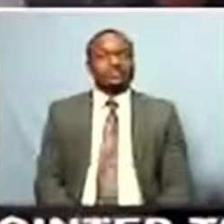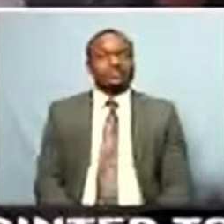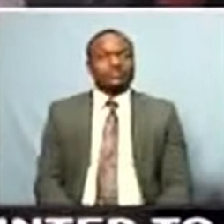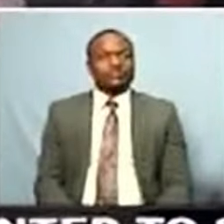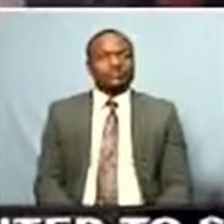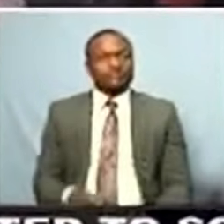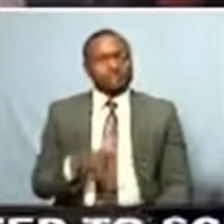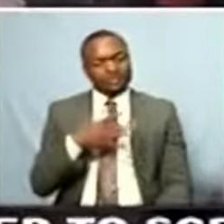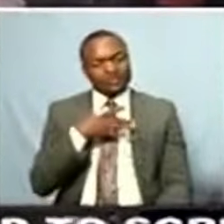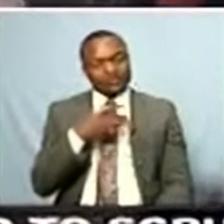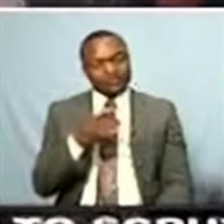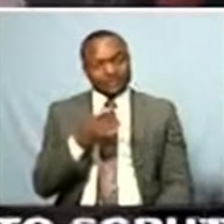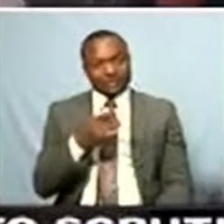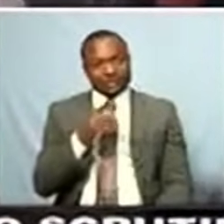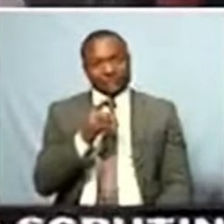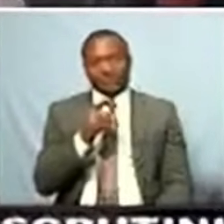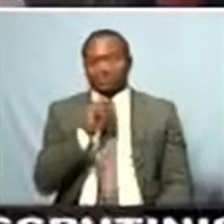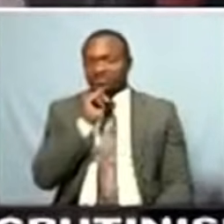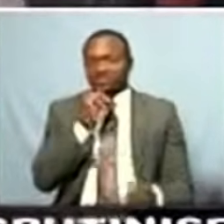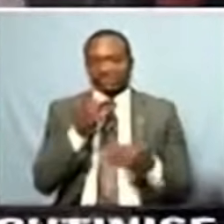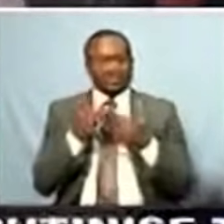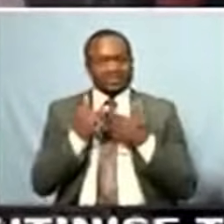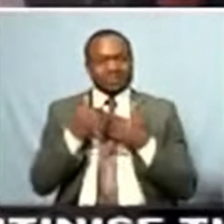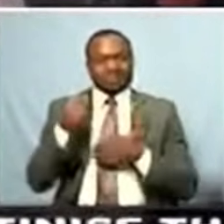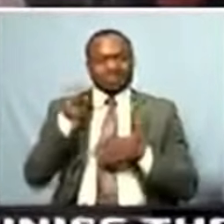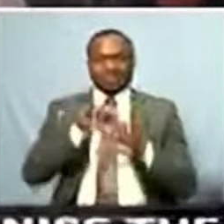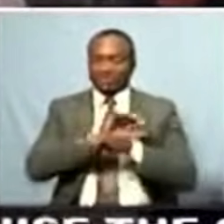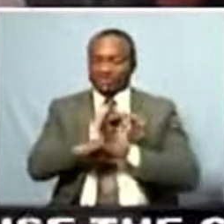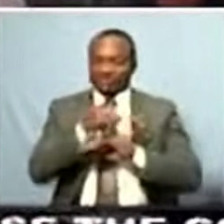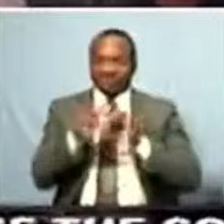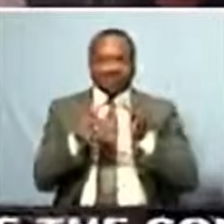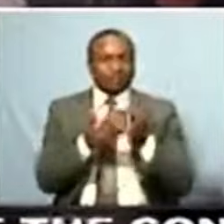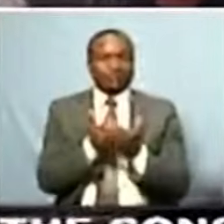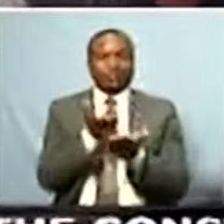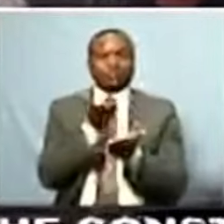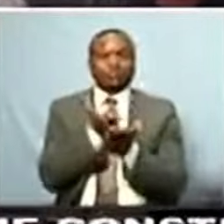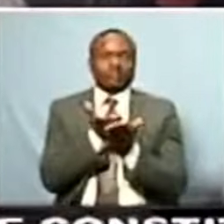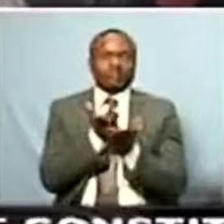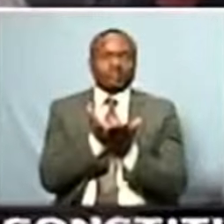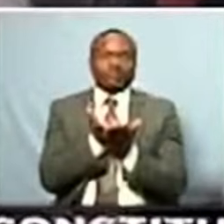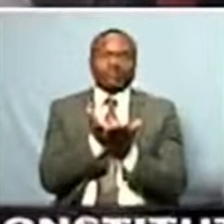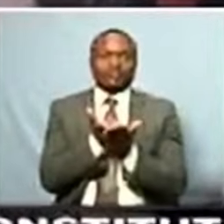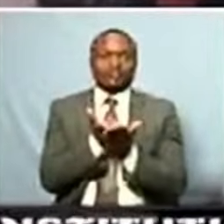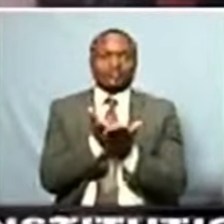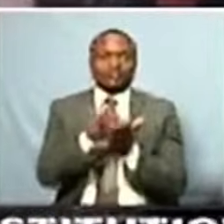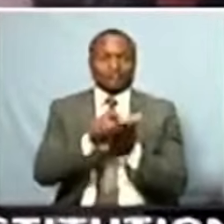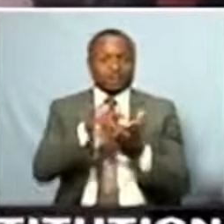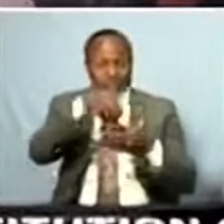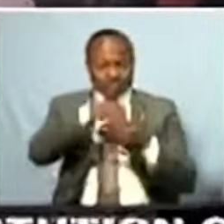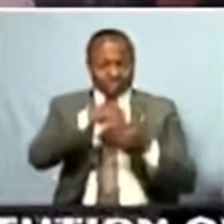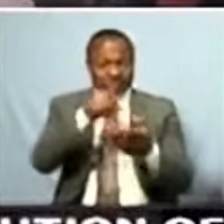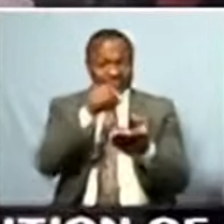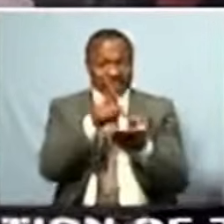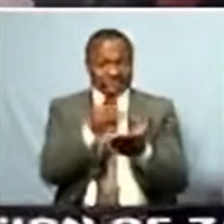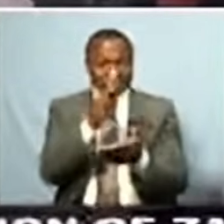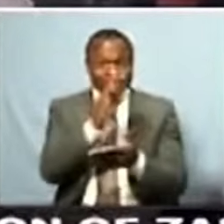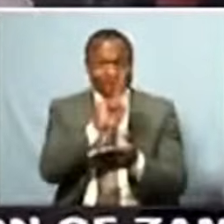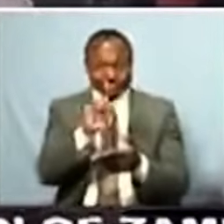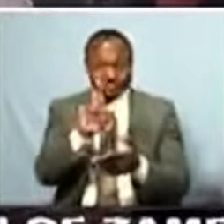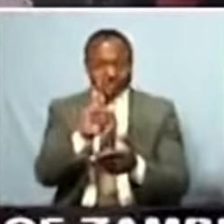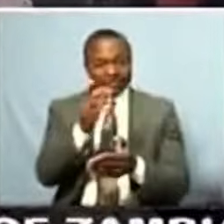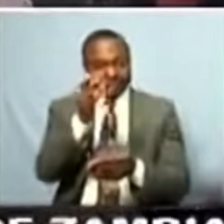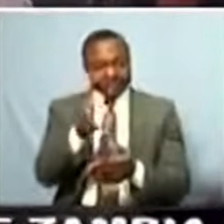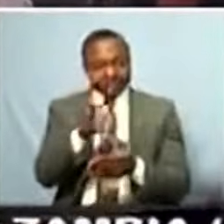seems you have got no objection to all the clauses in this bill. Now, there are